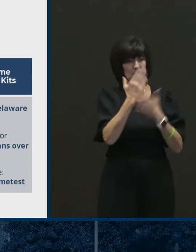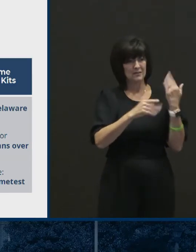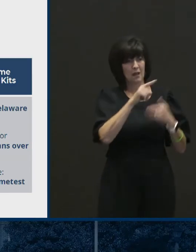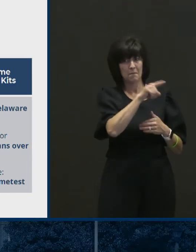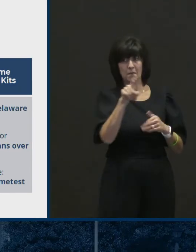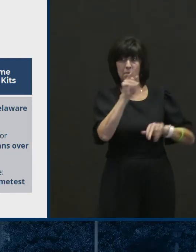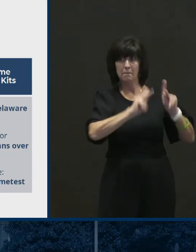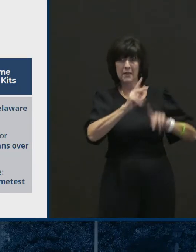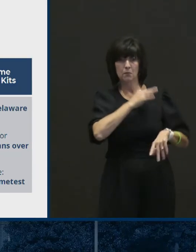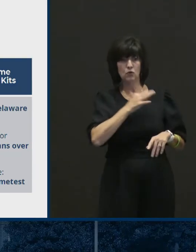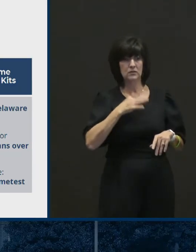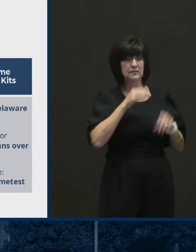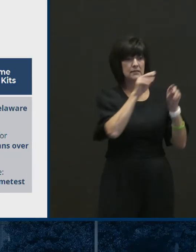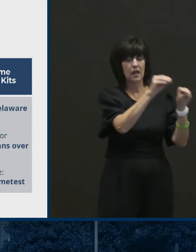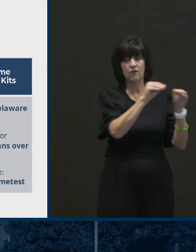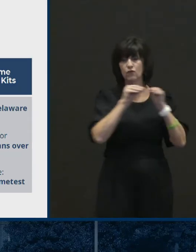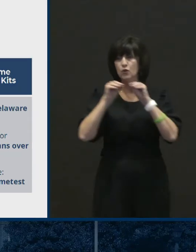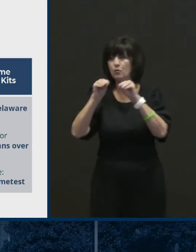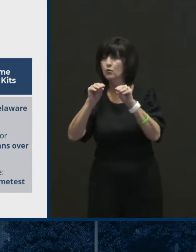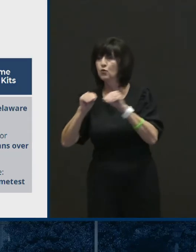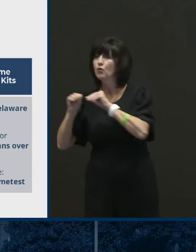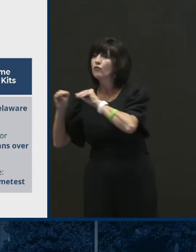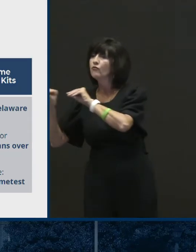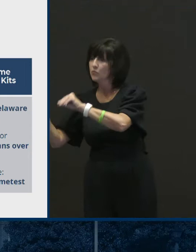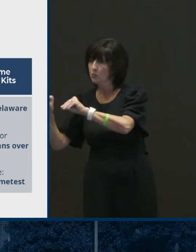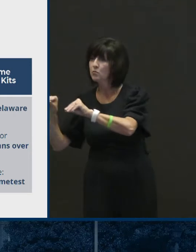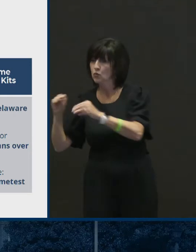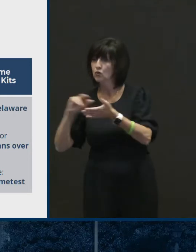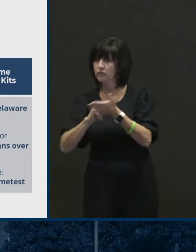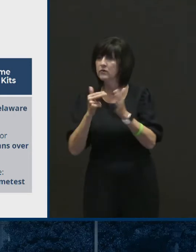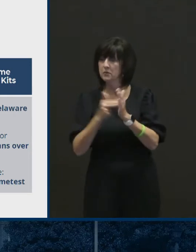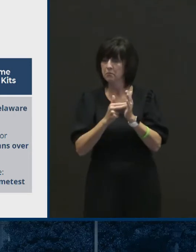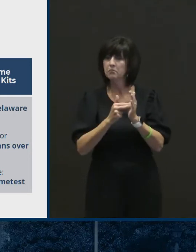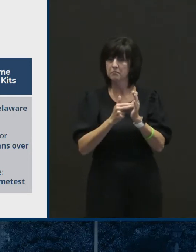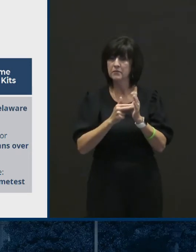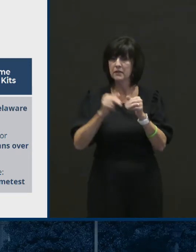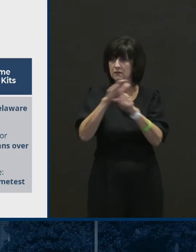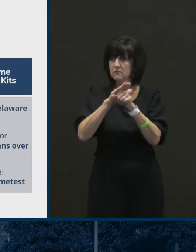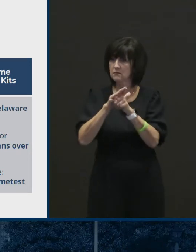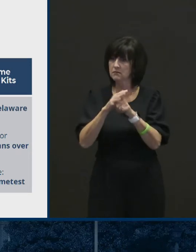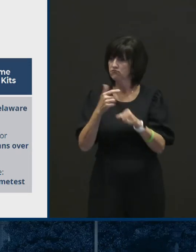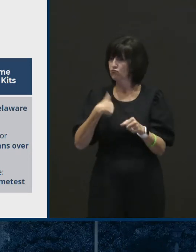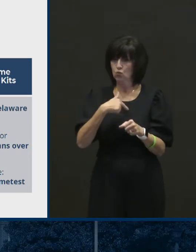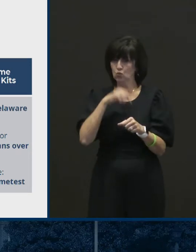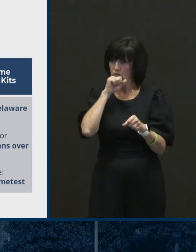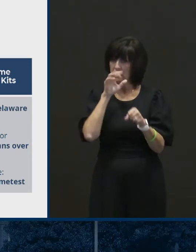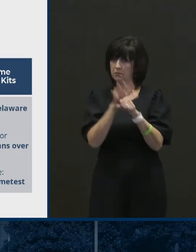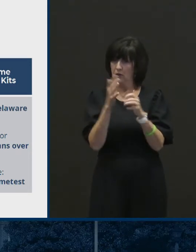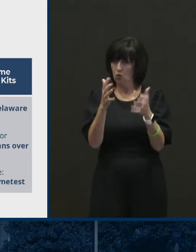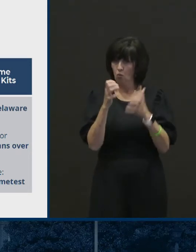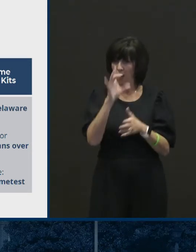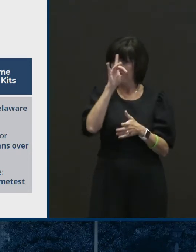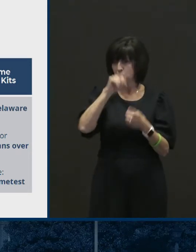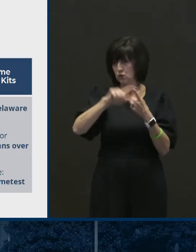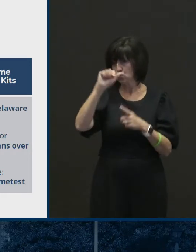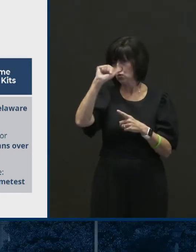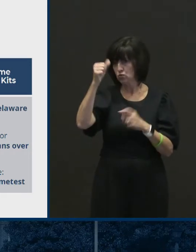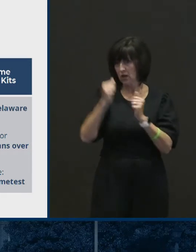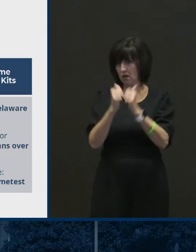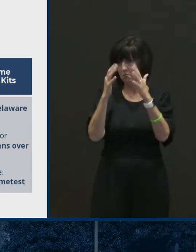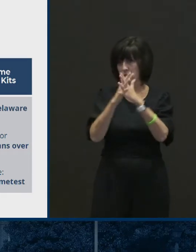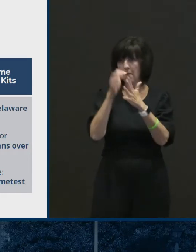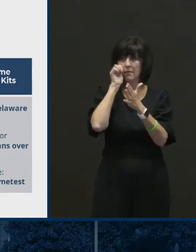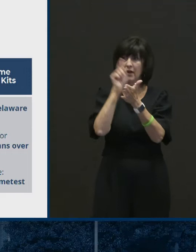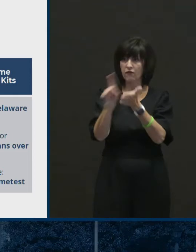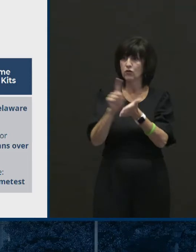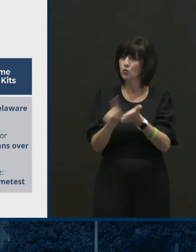these permanent locations. We're committed to do 8 to 10 pop-up sites a week going forward. There's going to be shifting